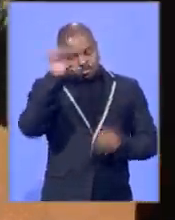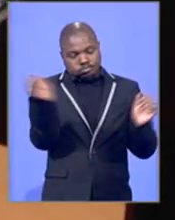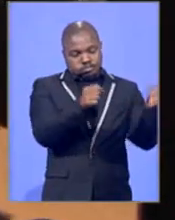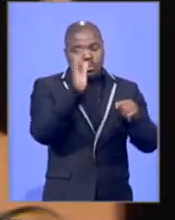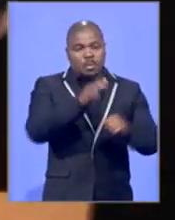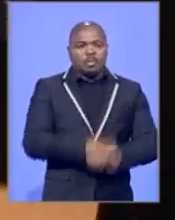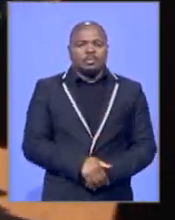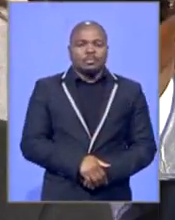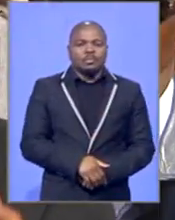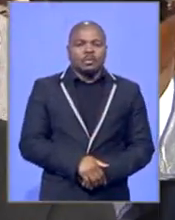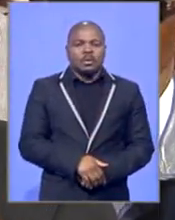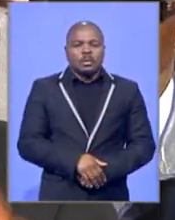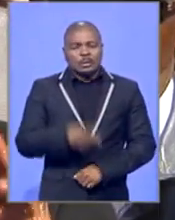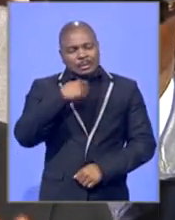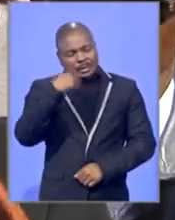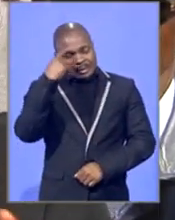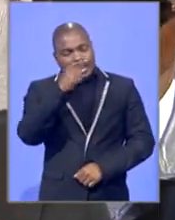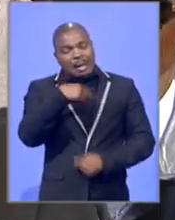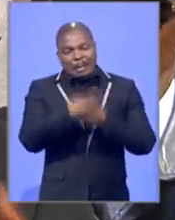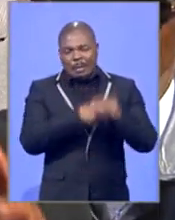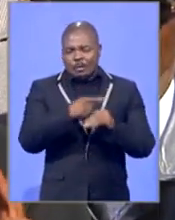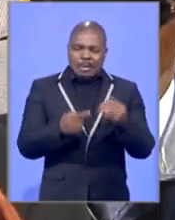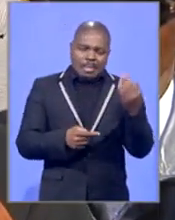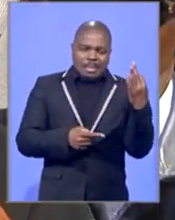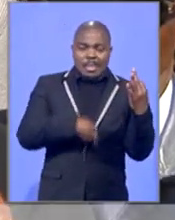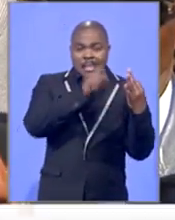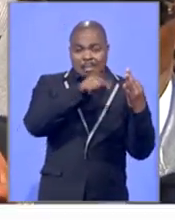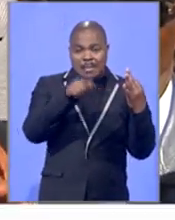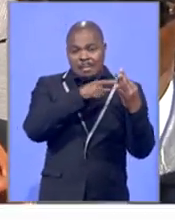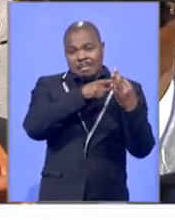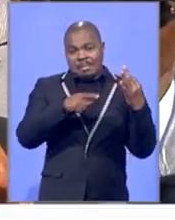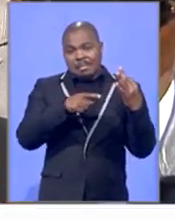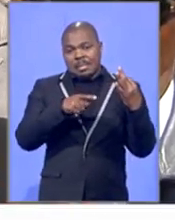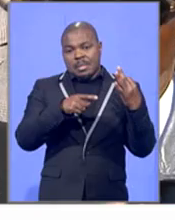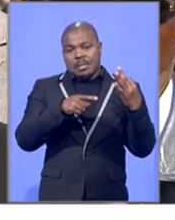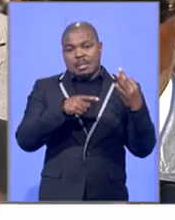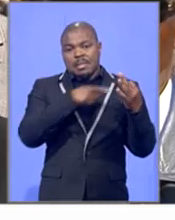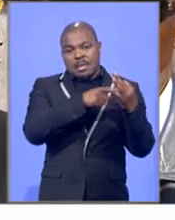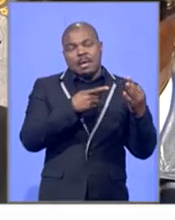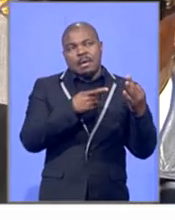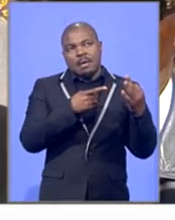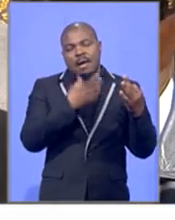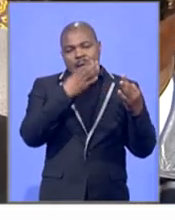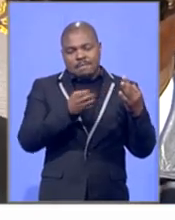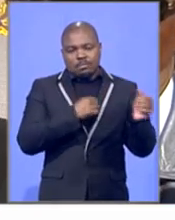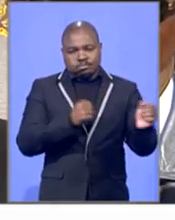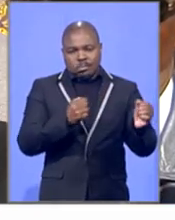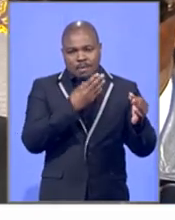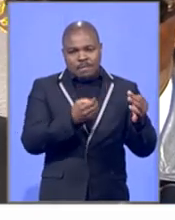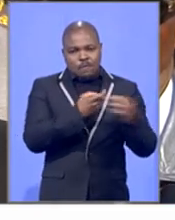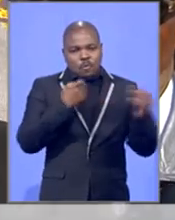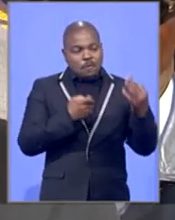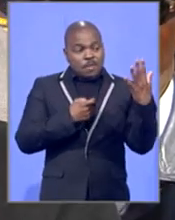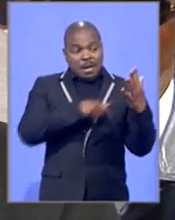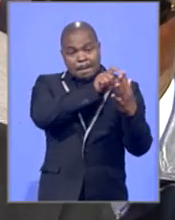The suspicion is that there were about three of those rifles that were among those five people